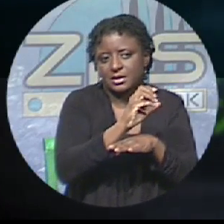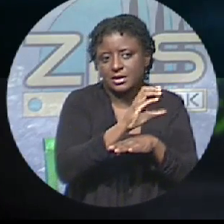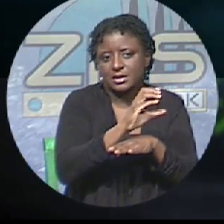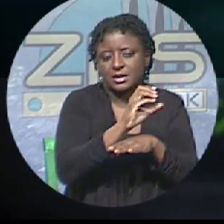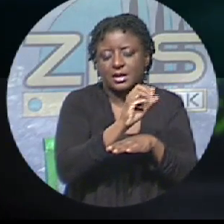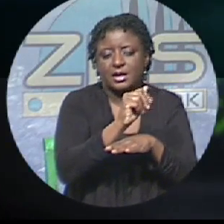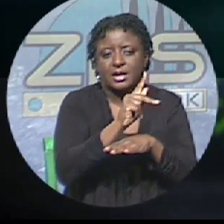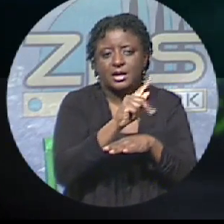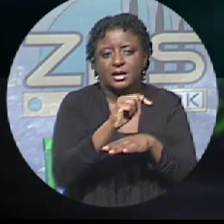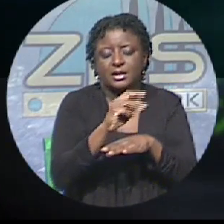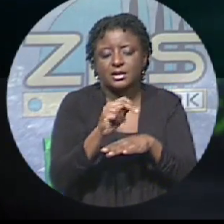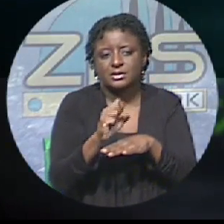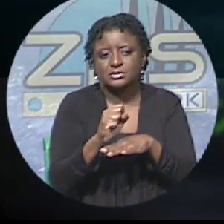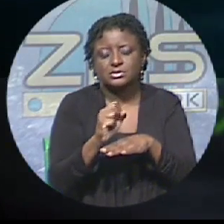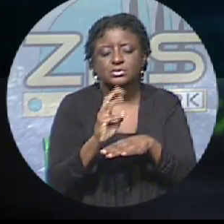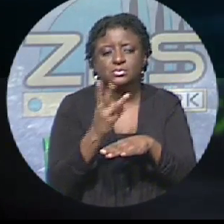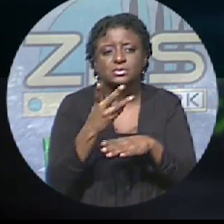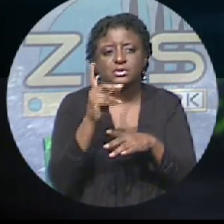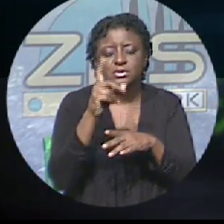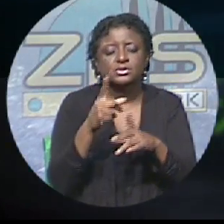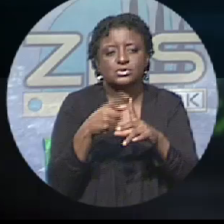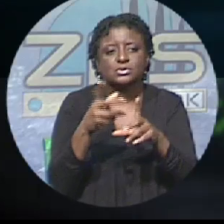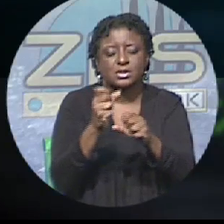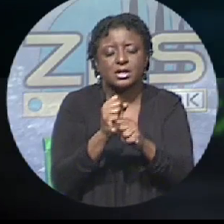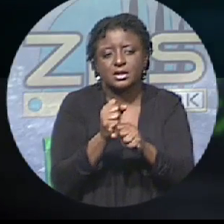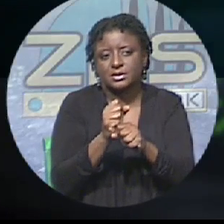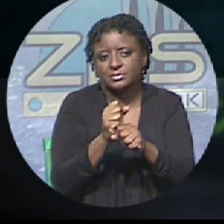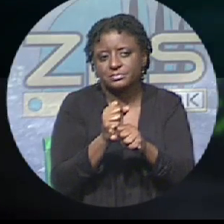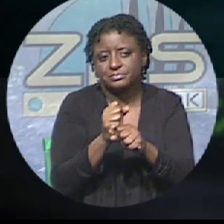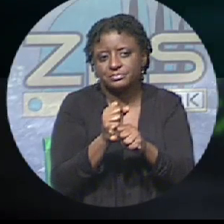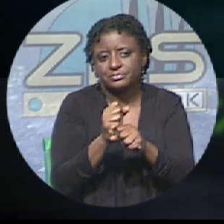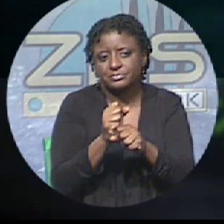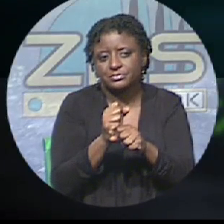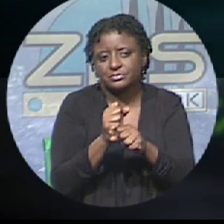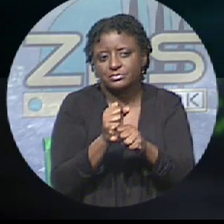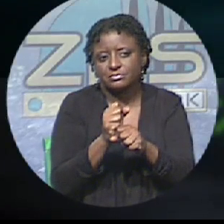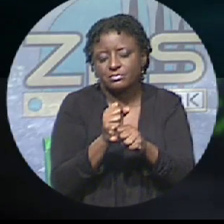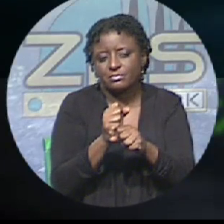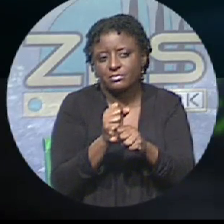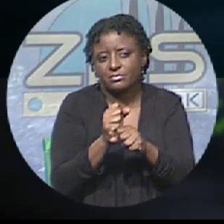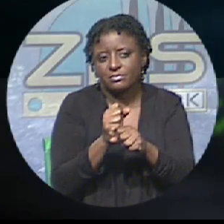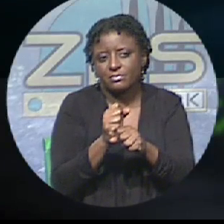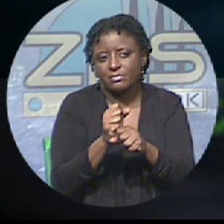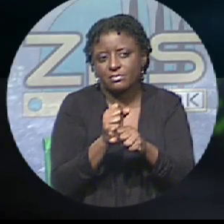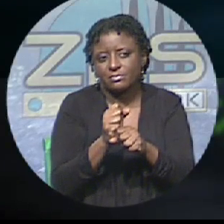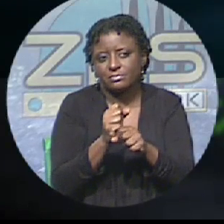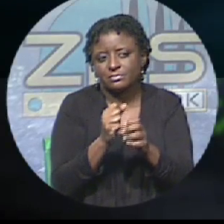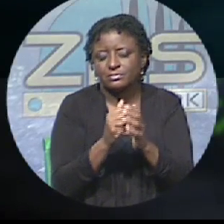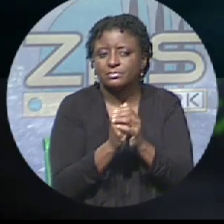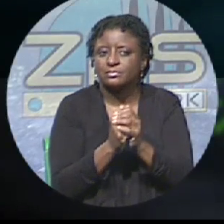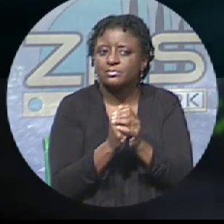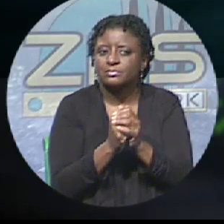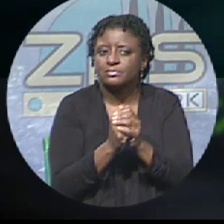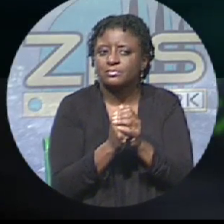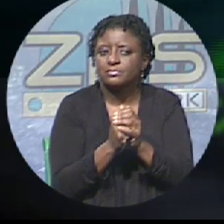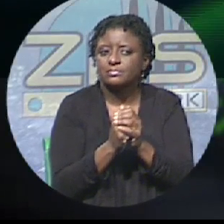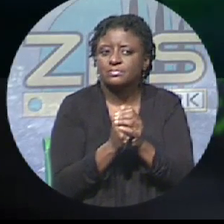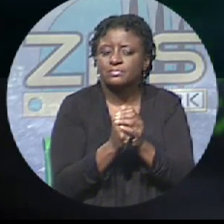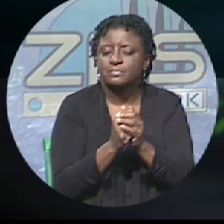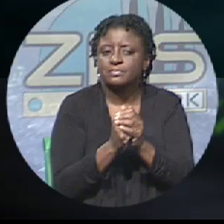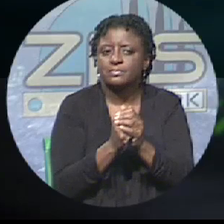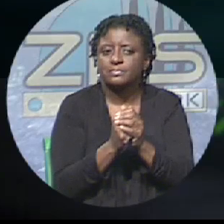to get Long Island straight first. The damage is extensive. And as you stated, it is too early to give